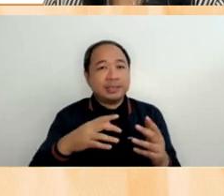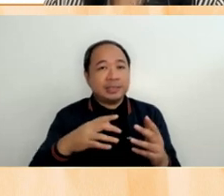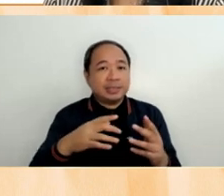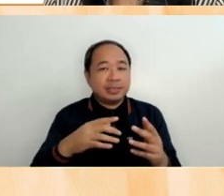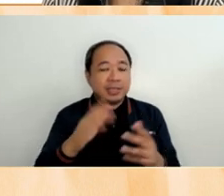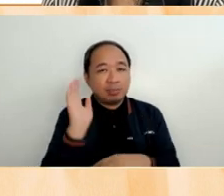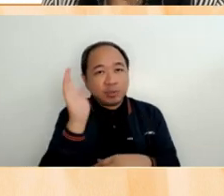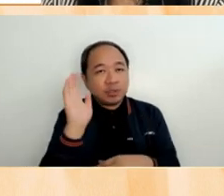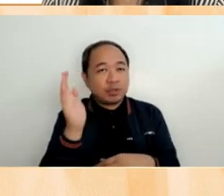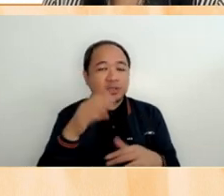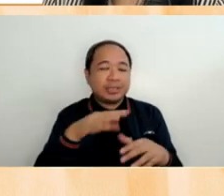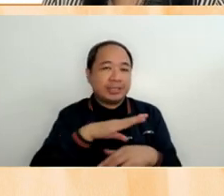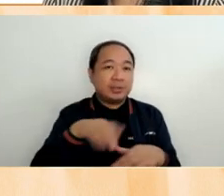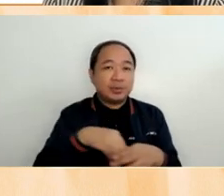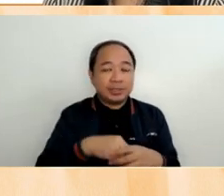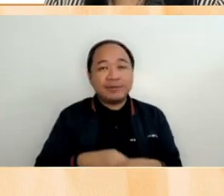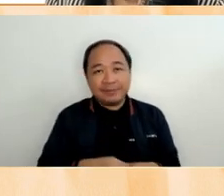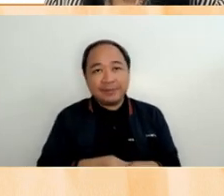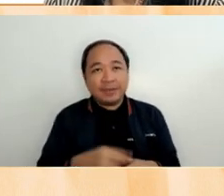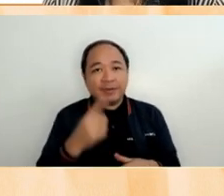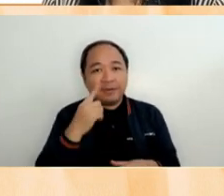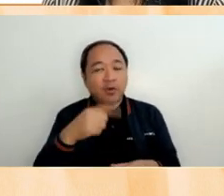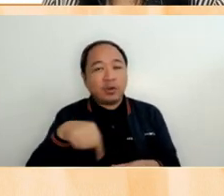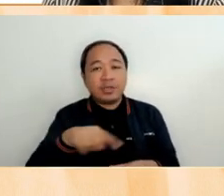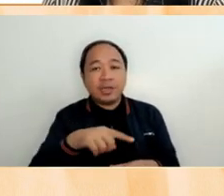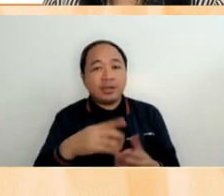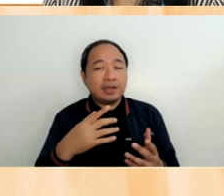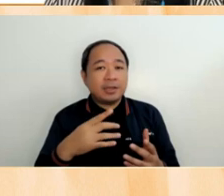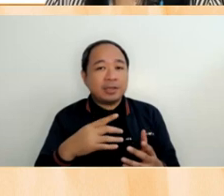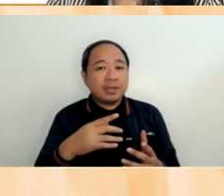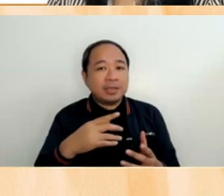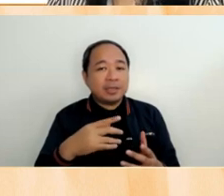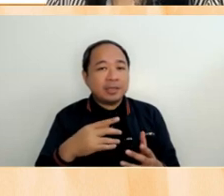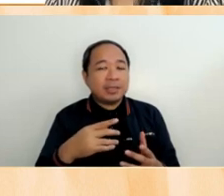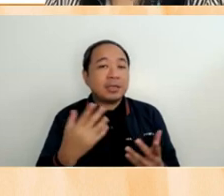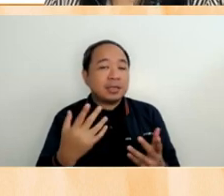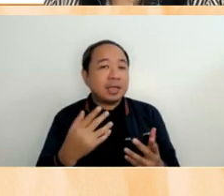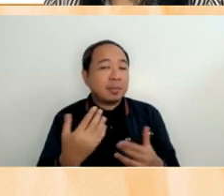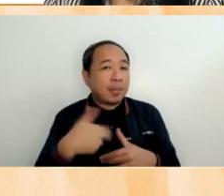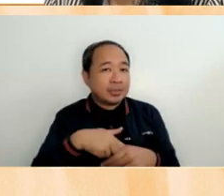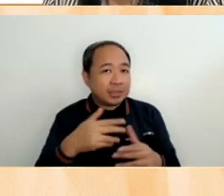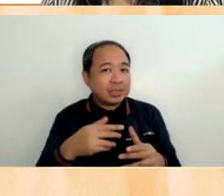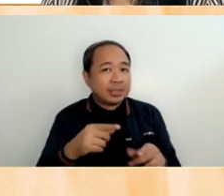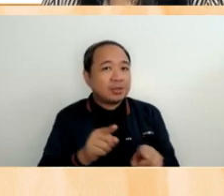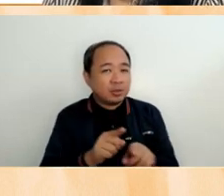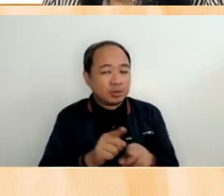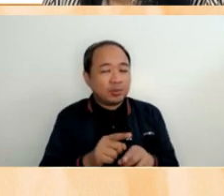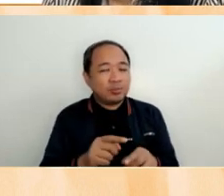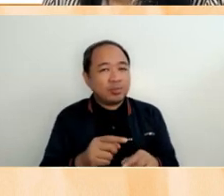this presentation inclusive for those who have participated also with